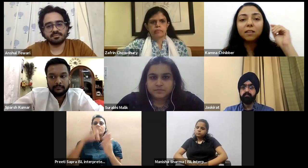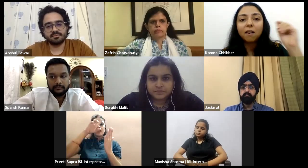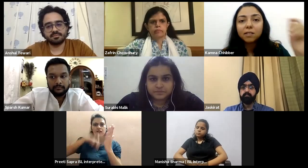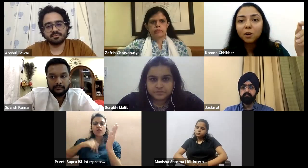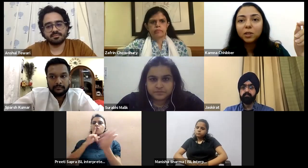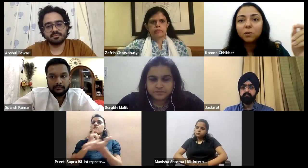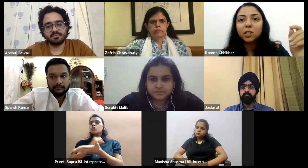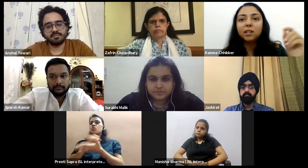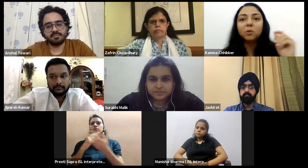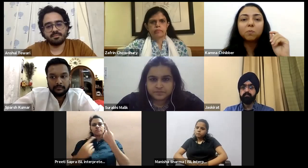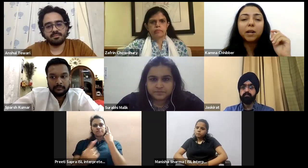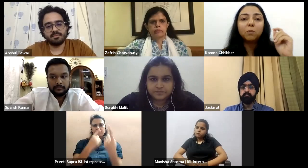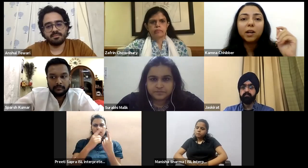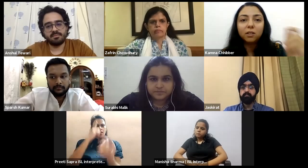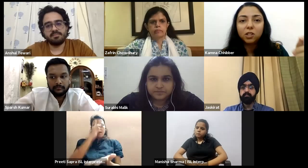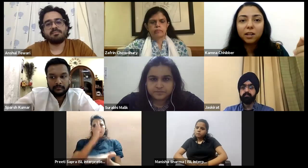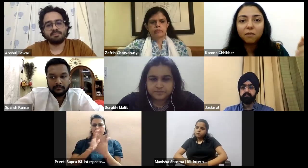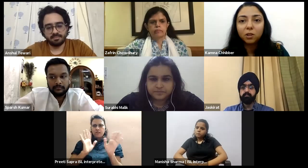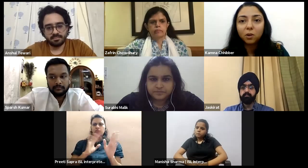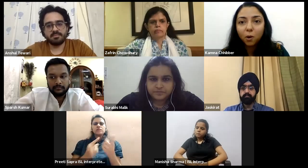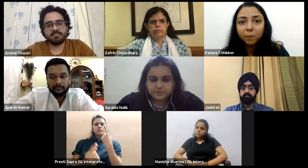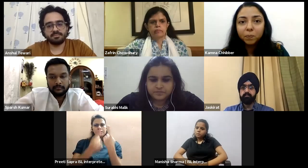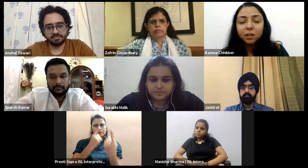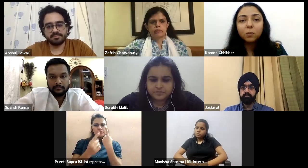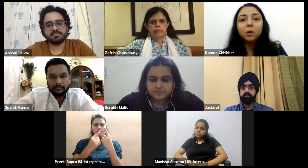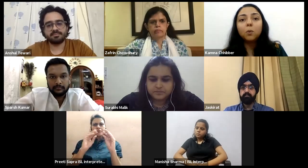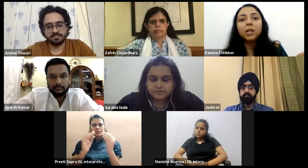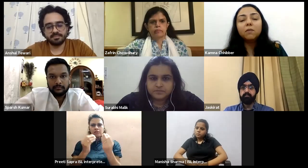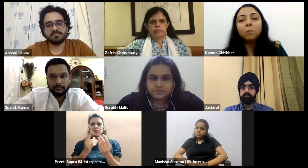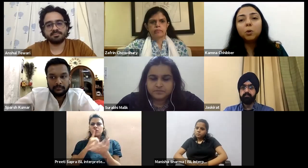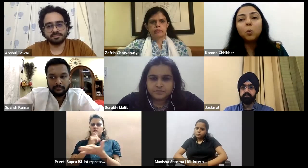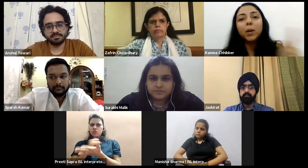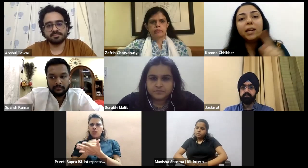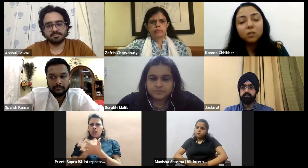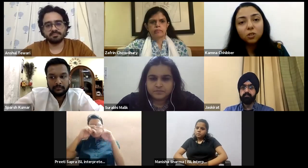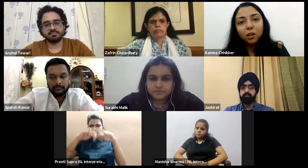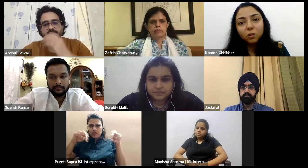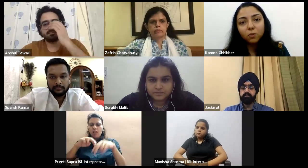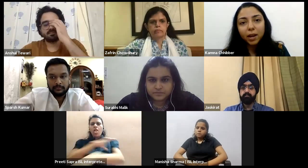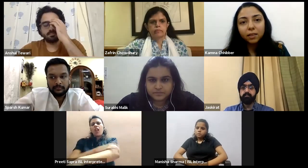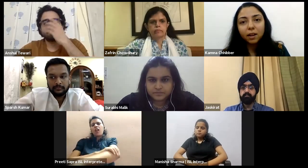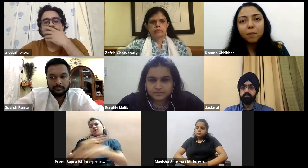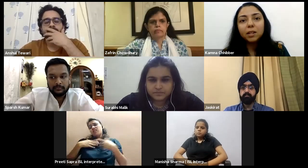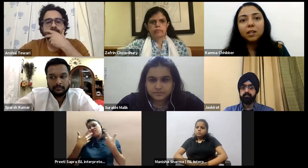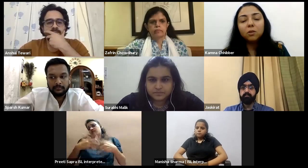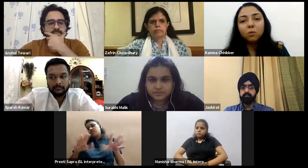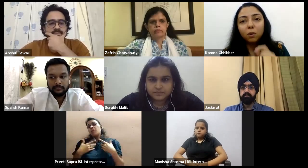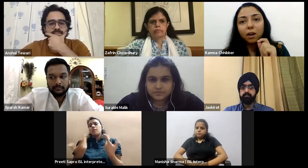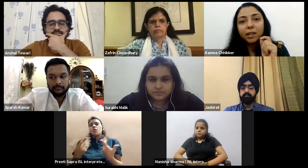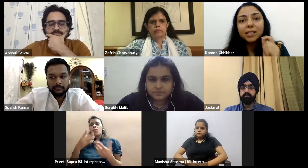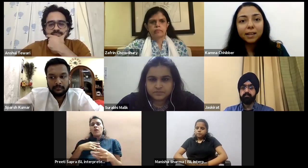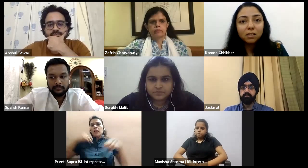another task out there which I need to expend more energy and effort on. So we don't even put weightage to the fact that I may need